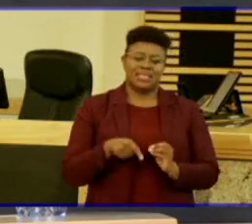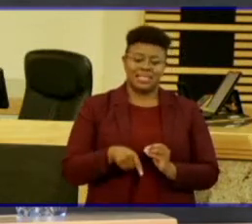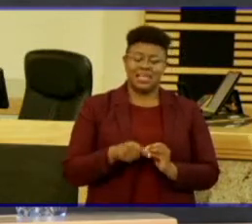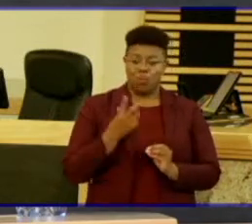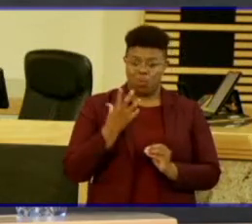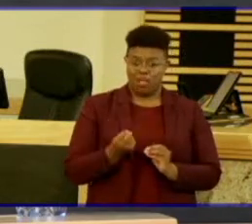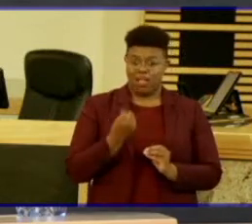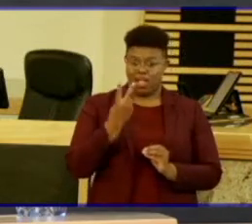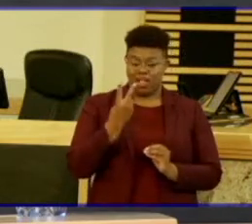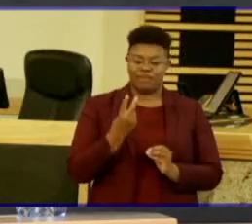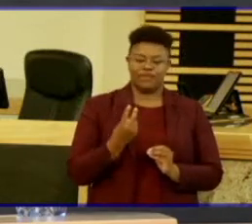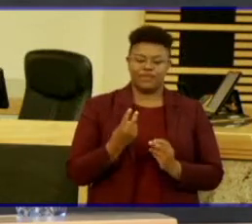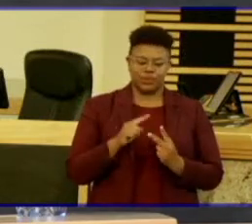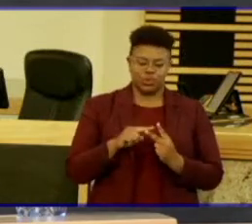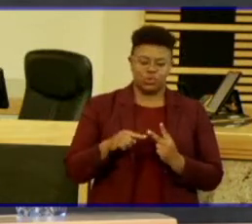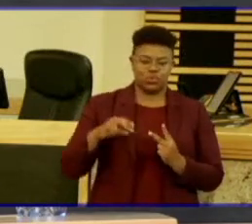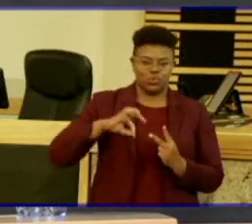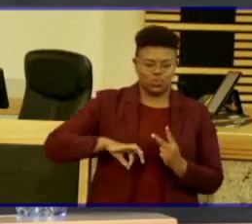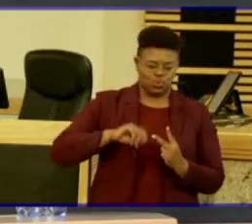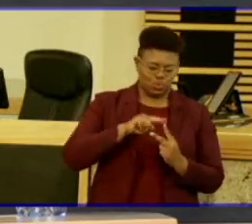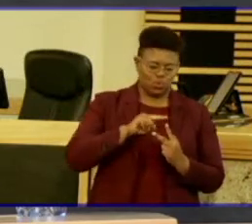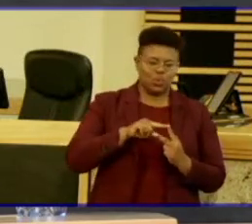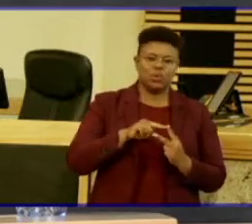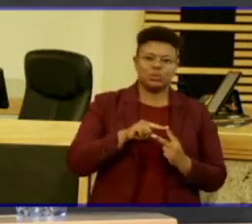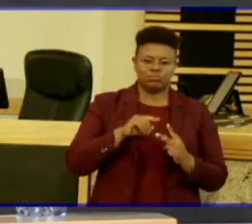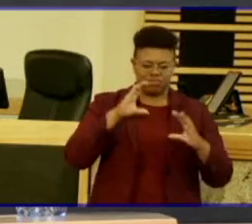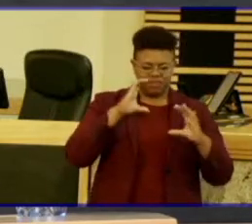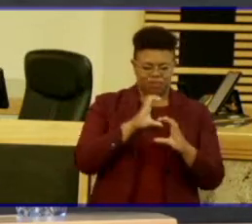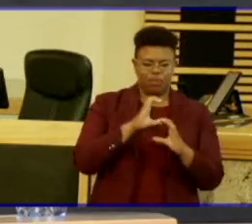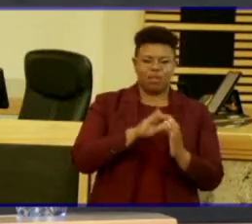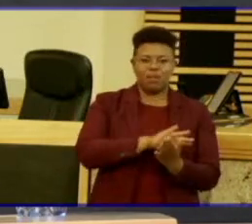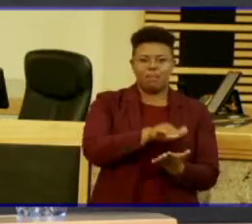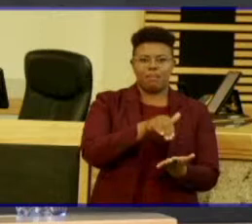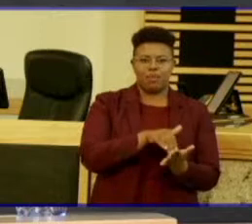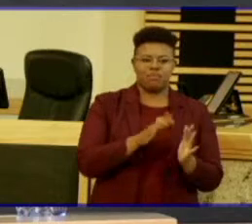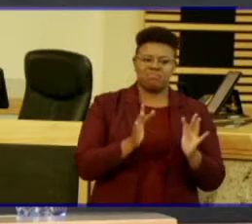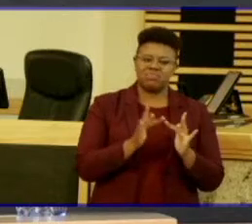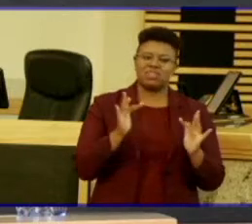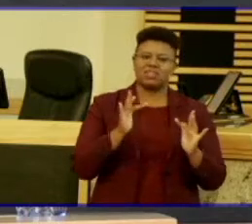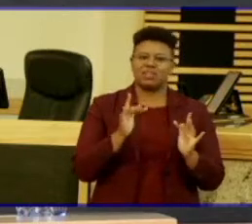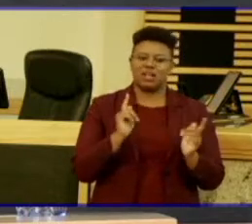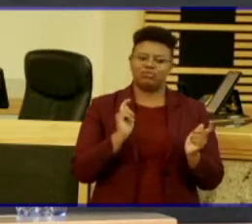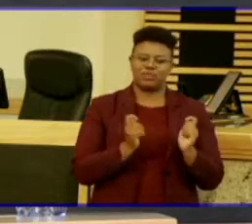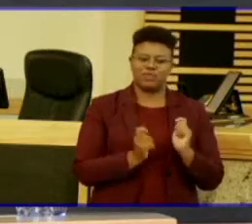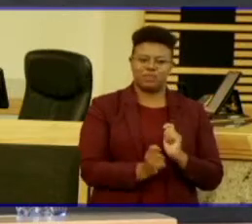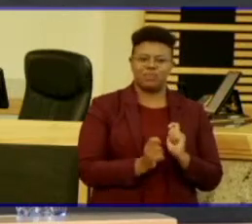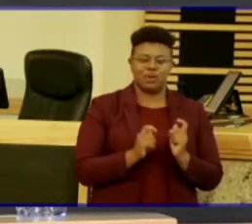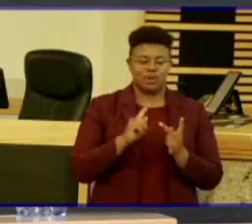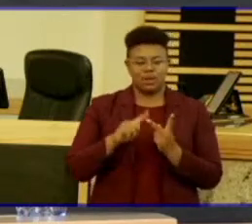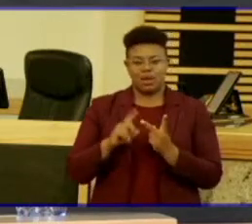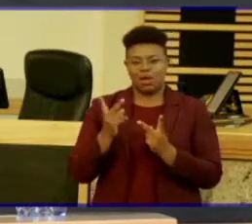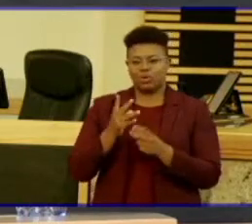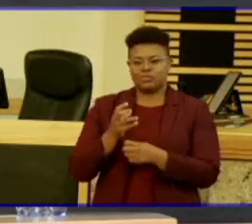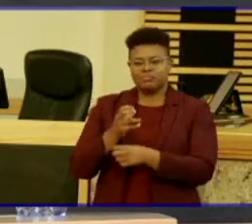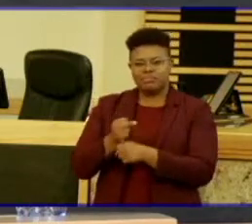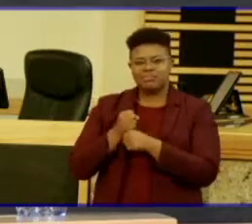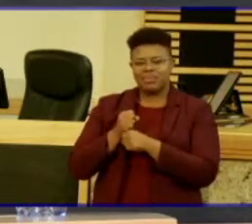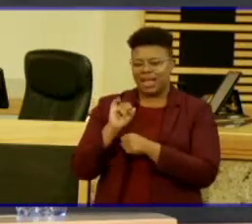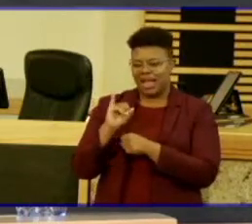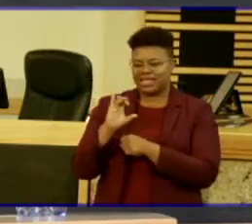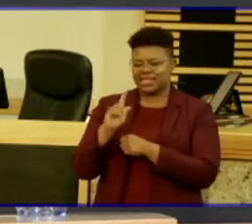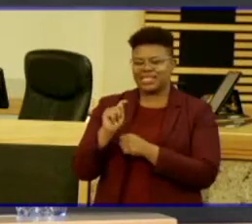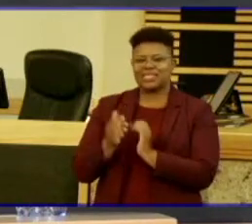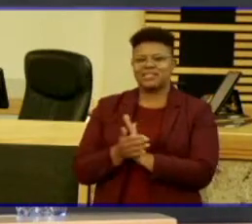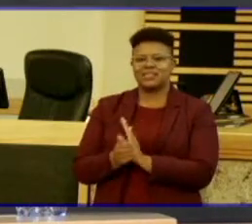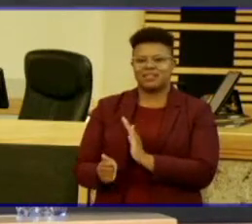immediate benefits, namely the creation of a focal point for digital transformation, as well as the retention of ICT skills that